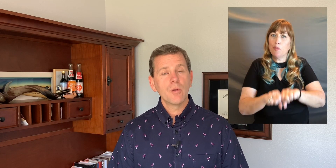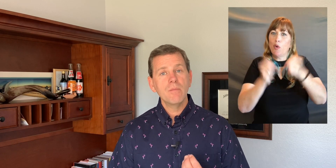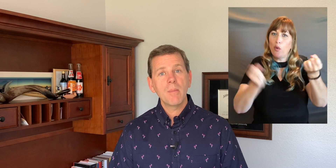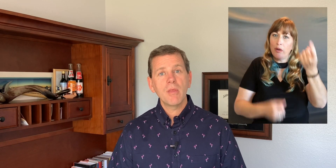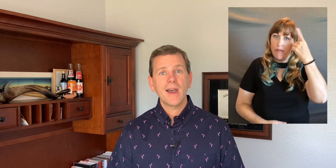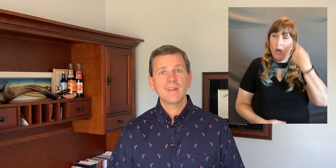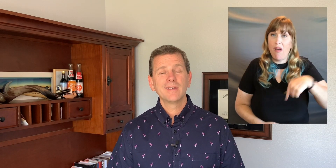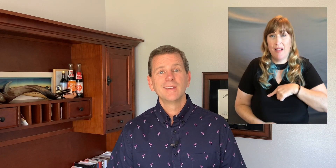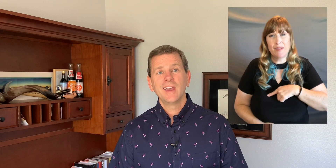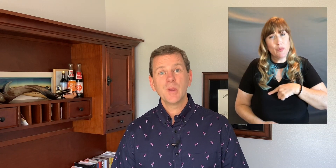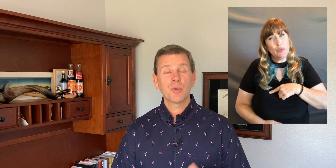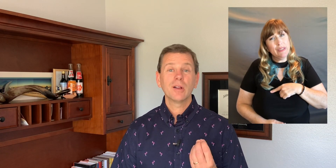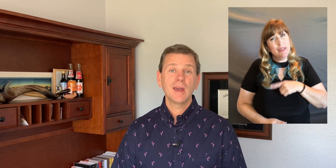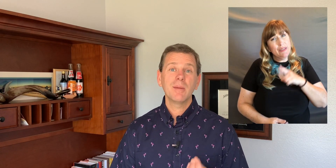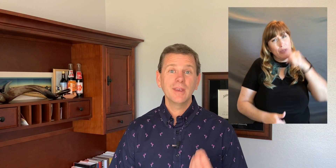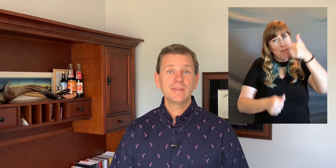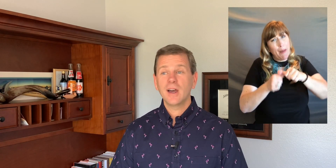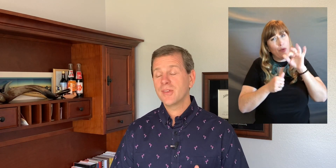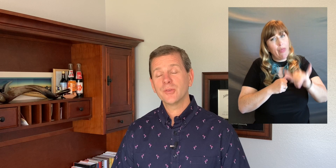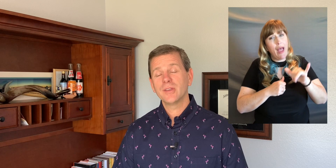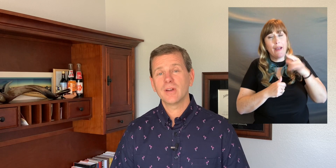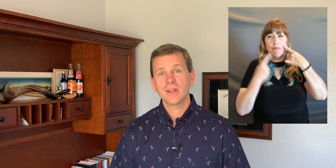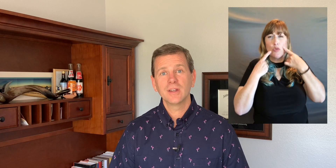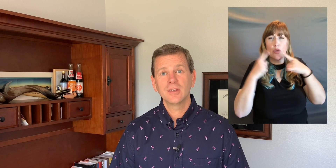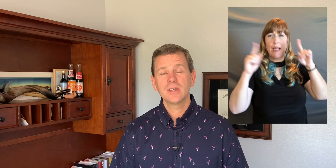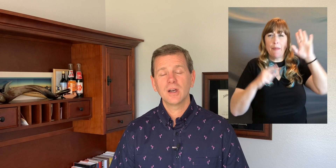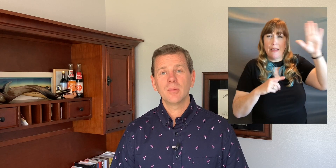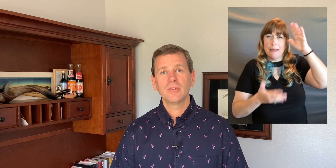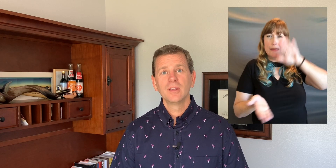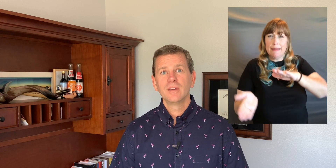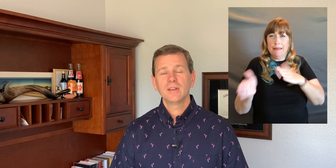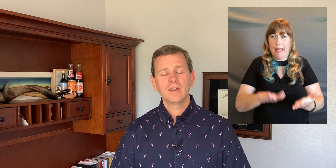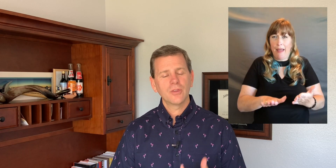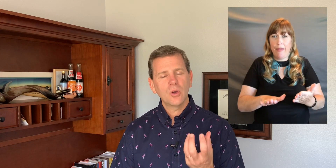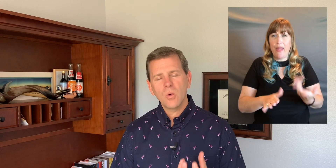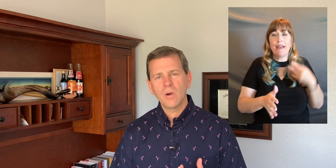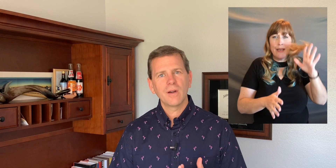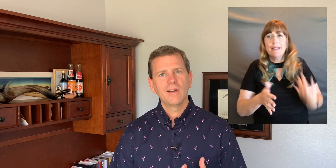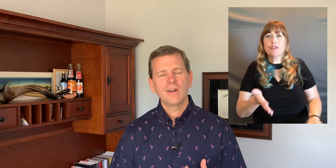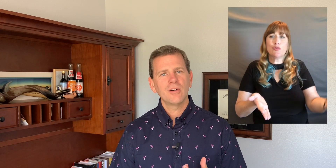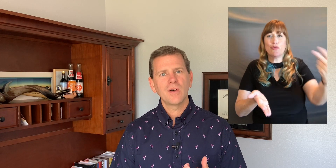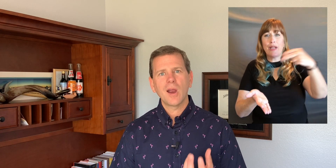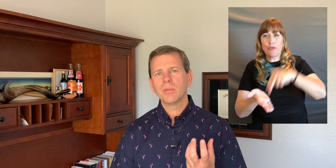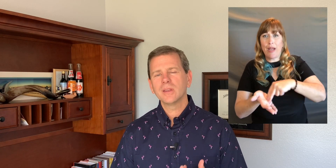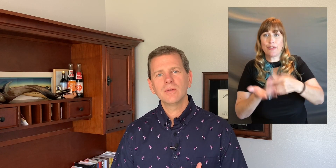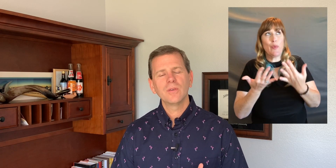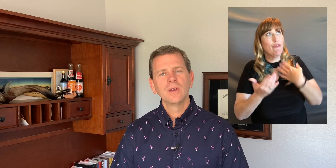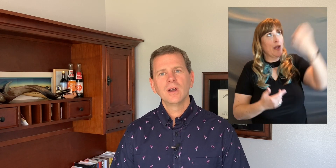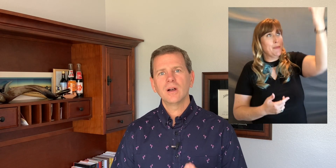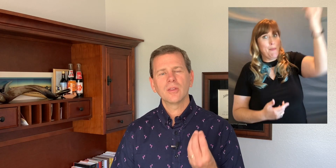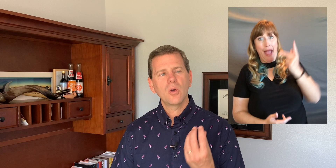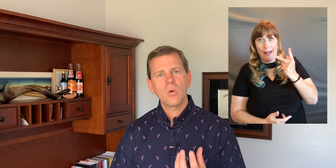We remember that, and we proclaim his death and his resurrection until he comes. It's the core of our